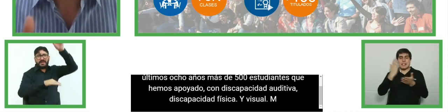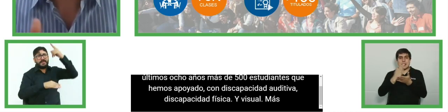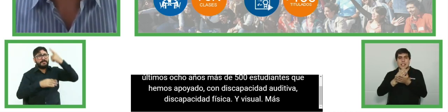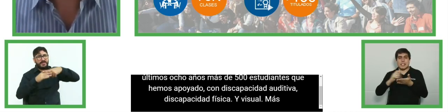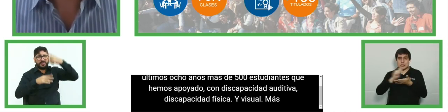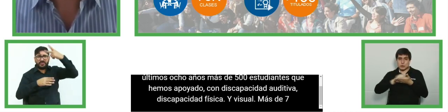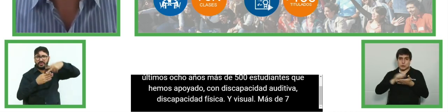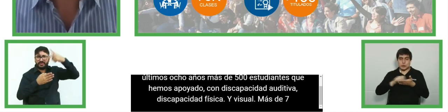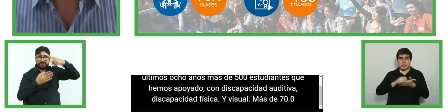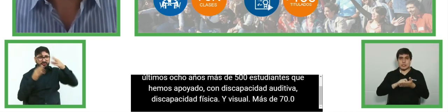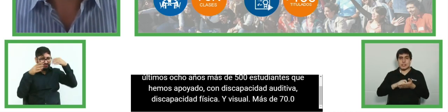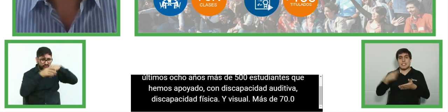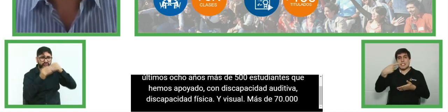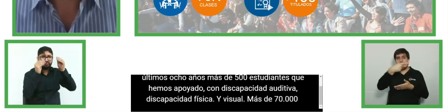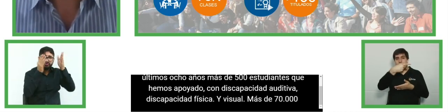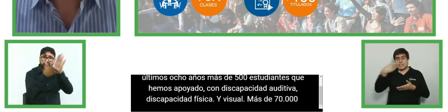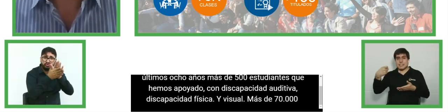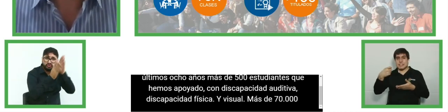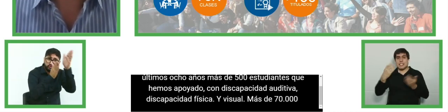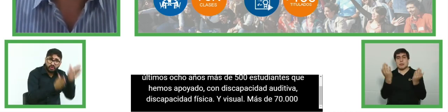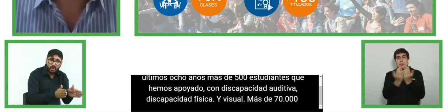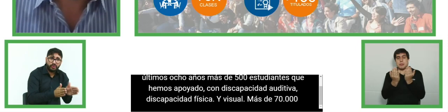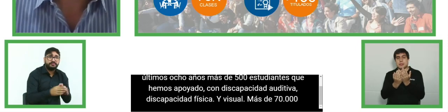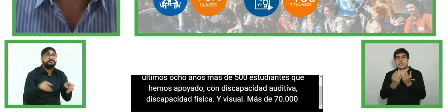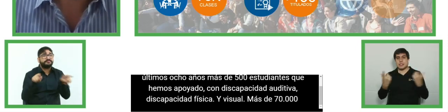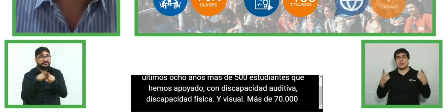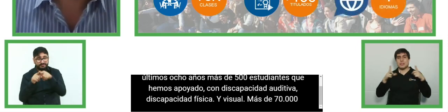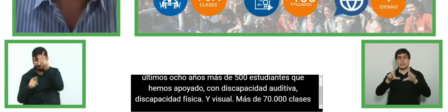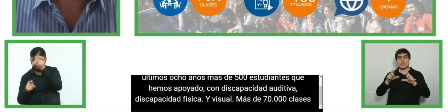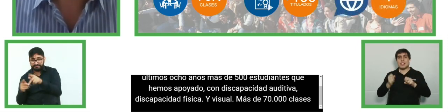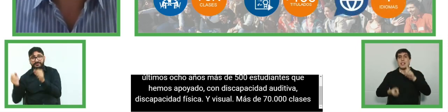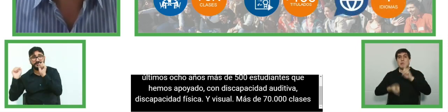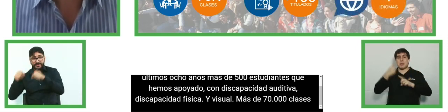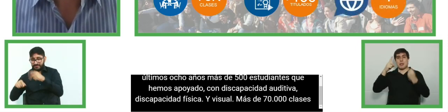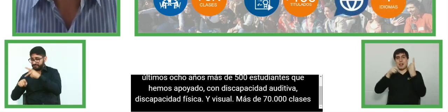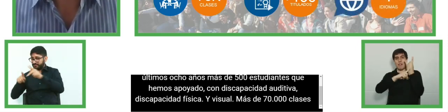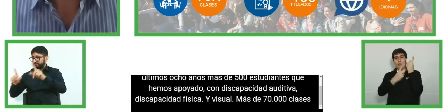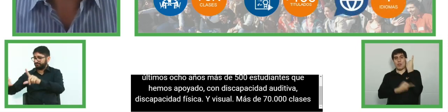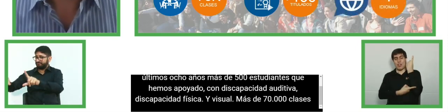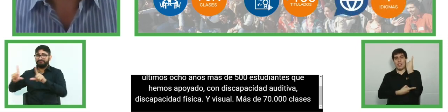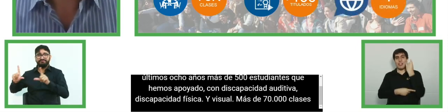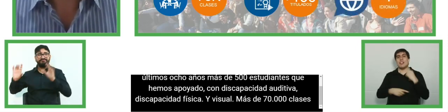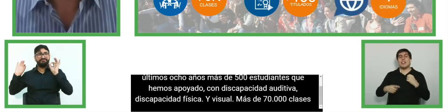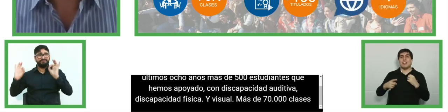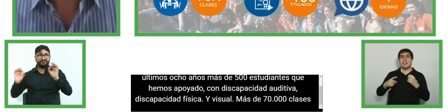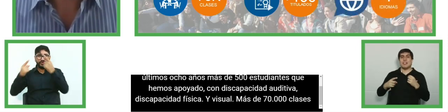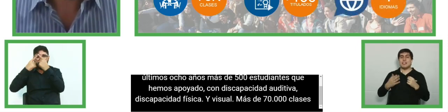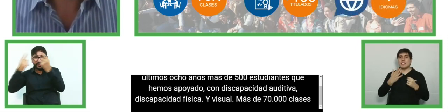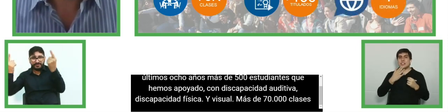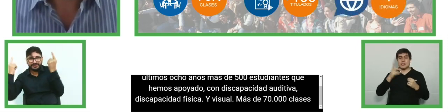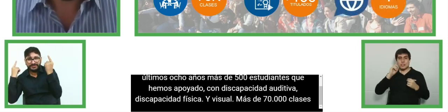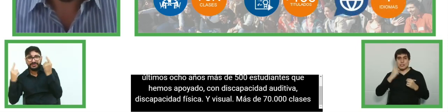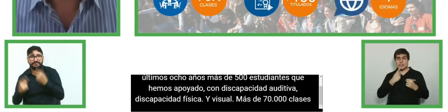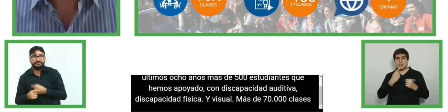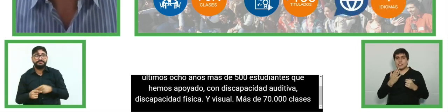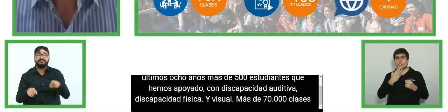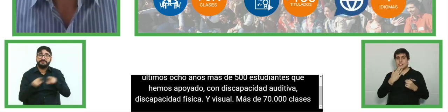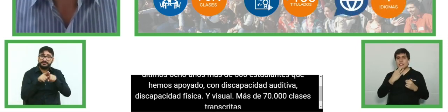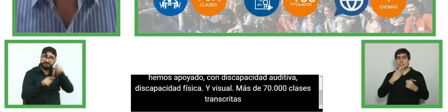students graduated. We have had the first deaf graduated lawyer and the